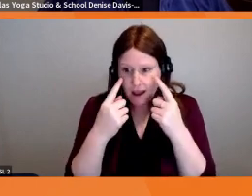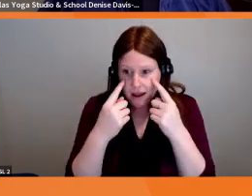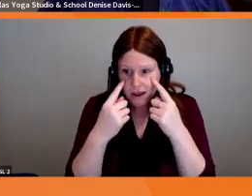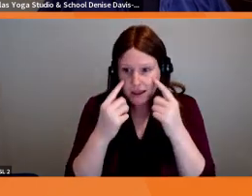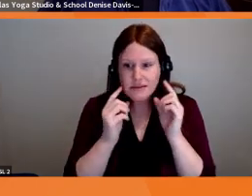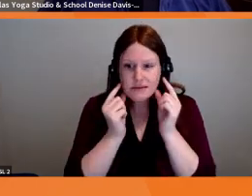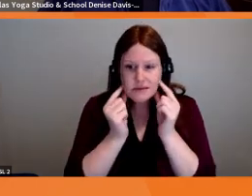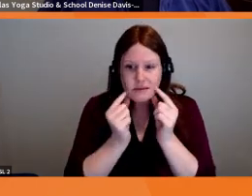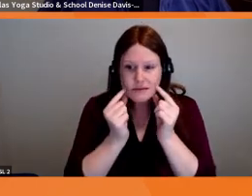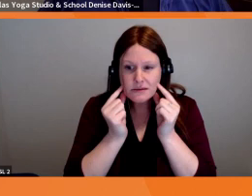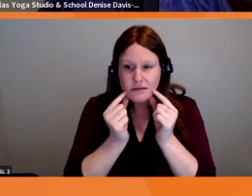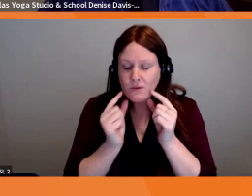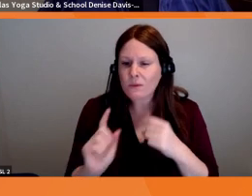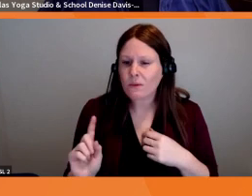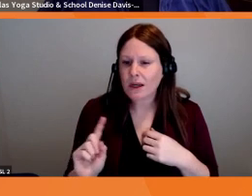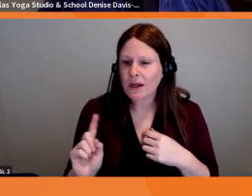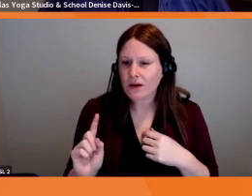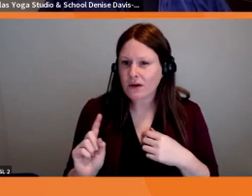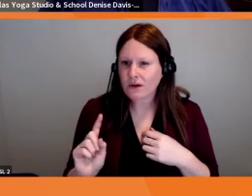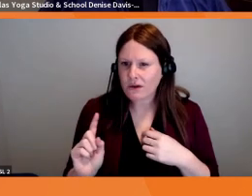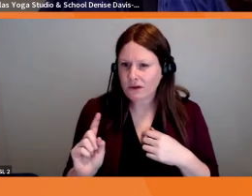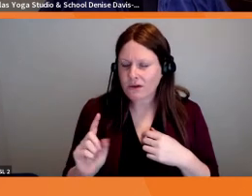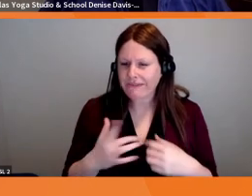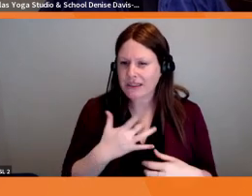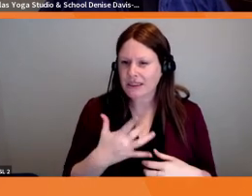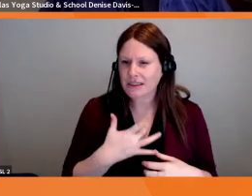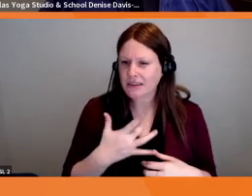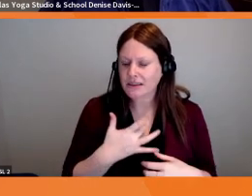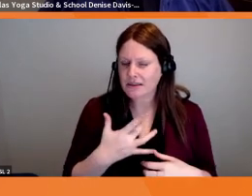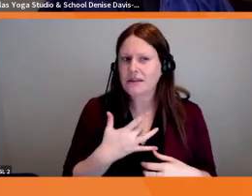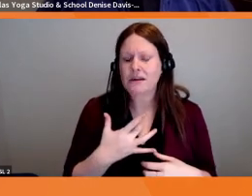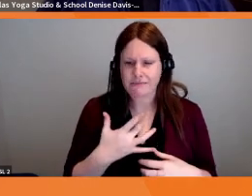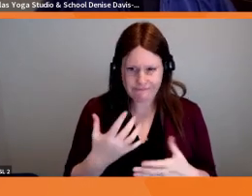jaw, wherever it is. Imagine you could breathe into that space